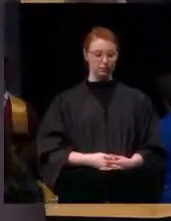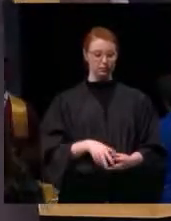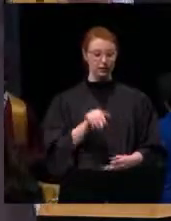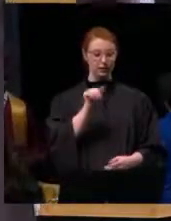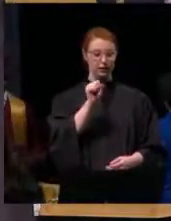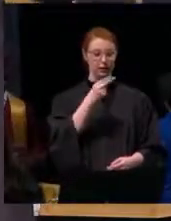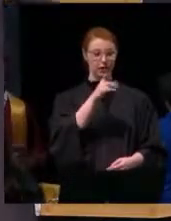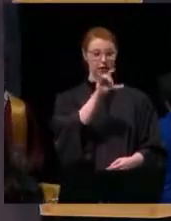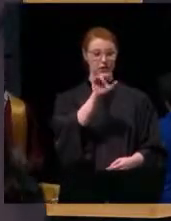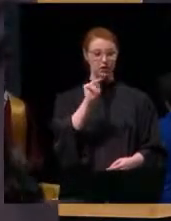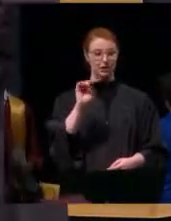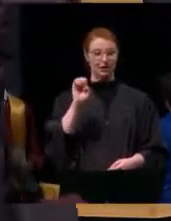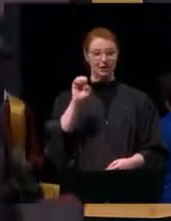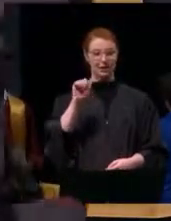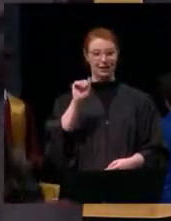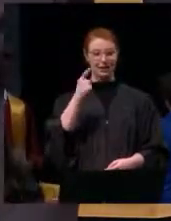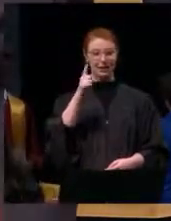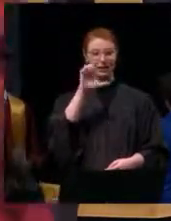Ashlyn Eagleson.